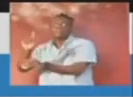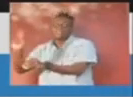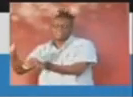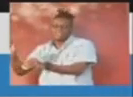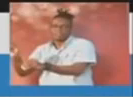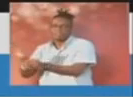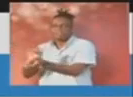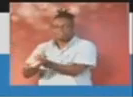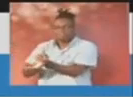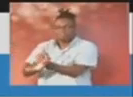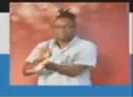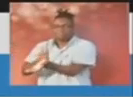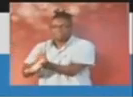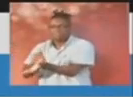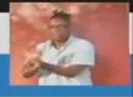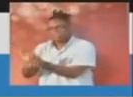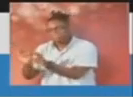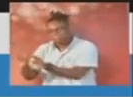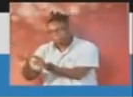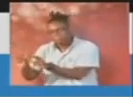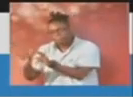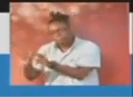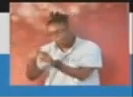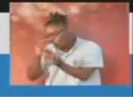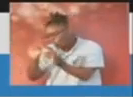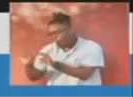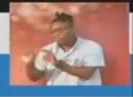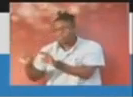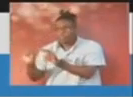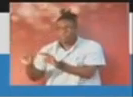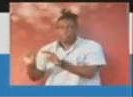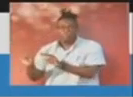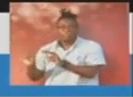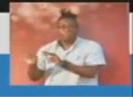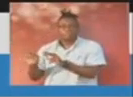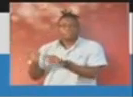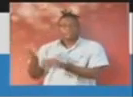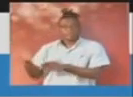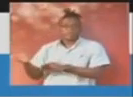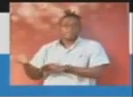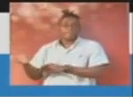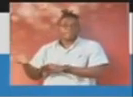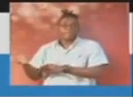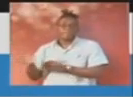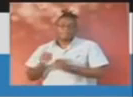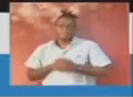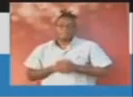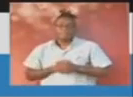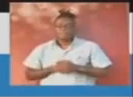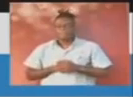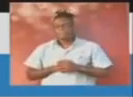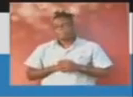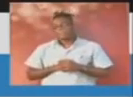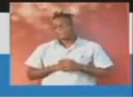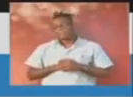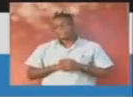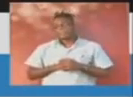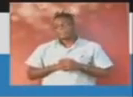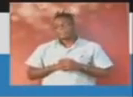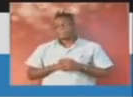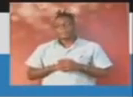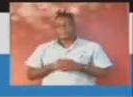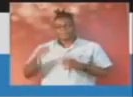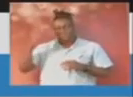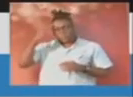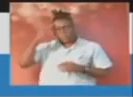care. The Ministry of Health and NCRH is very conscious of what the experience is all over the world